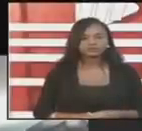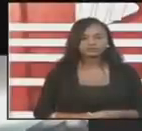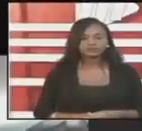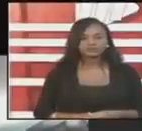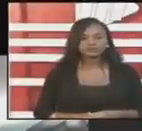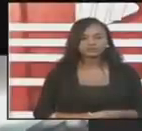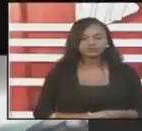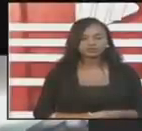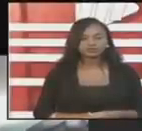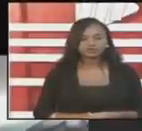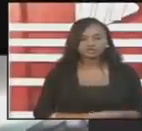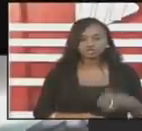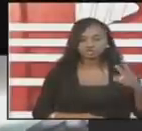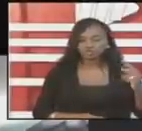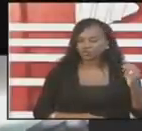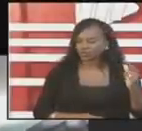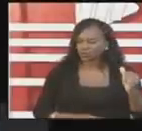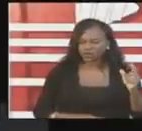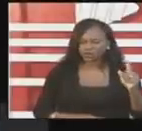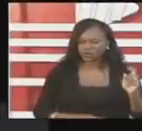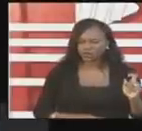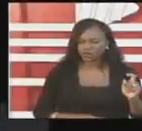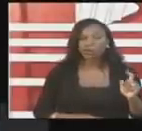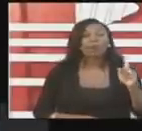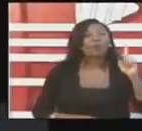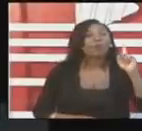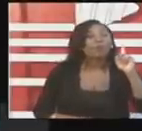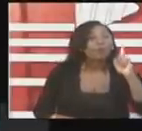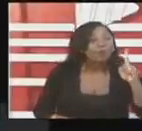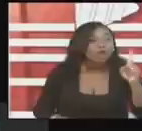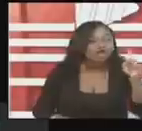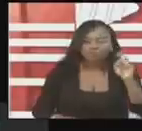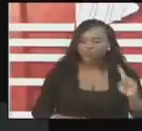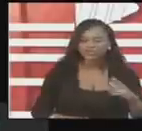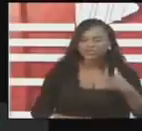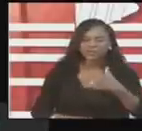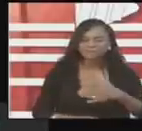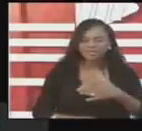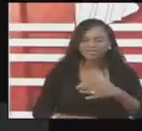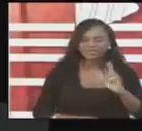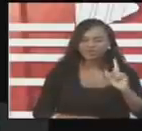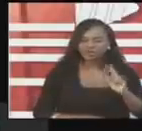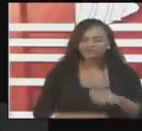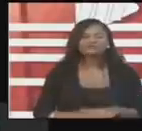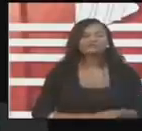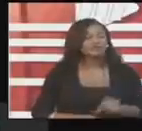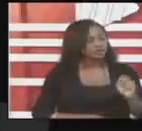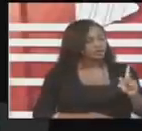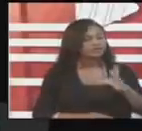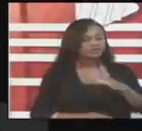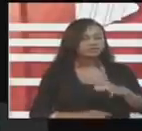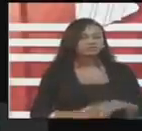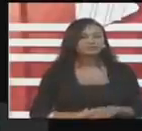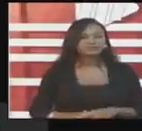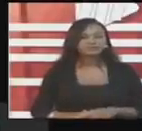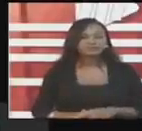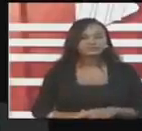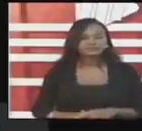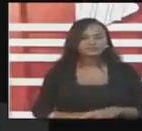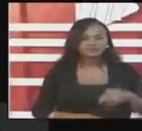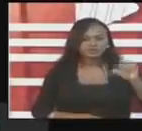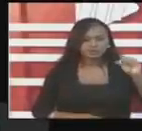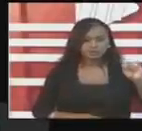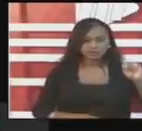Just two quick questions. One question, please, Elizabeth. Okay. In terms of the